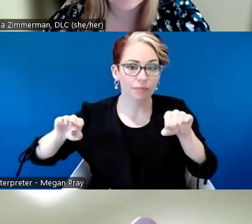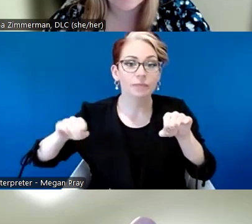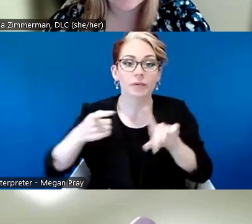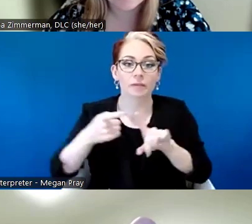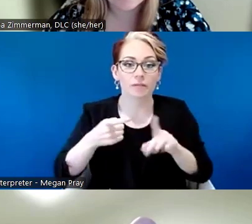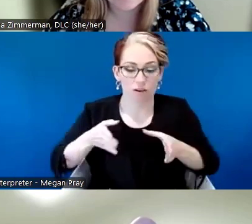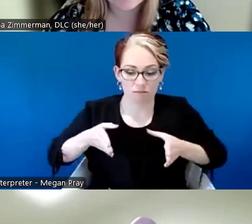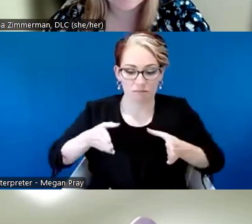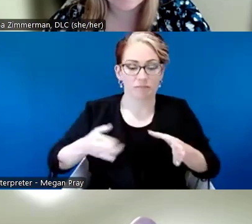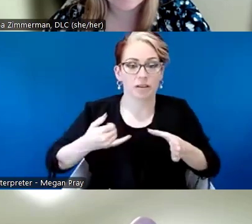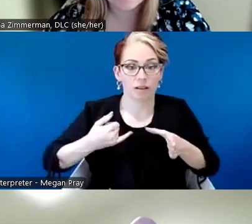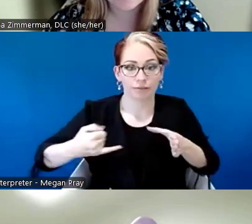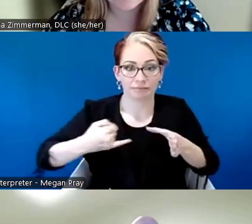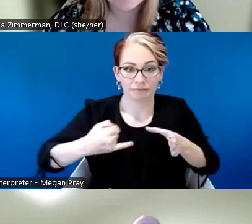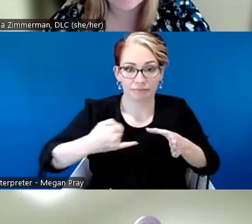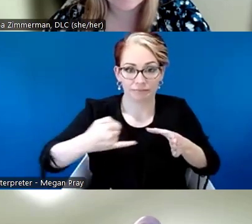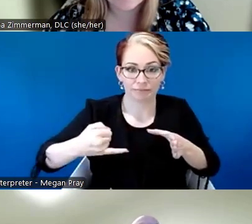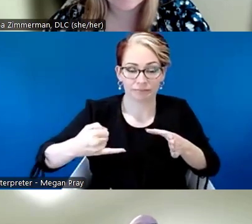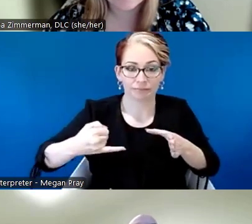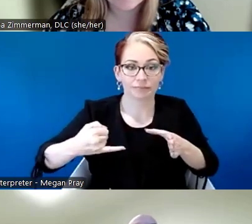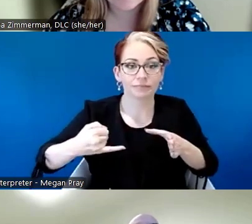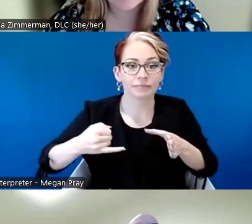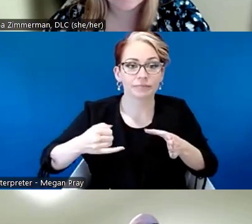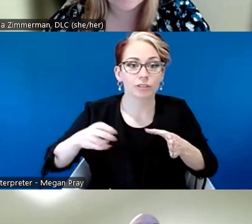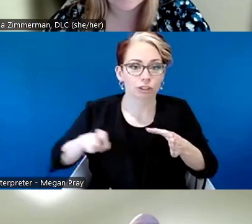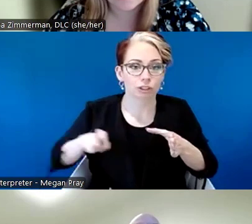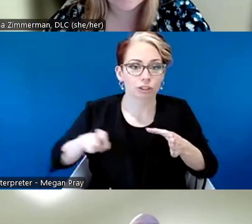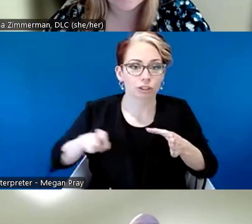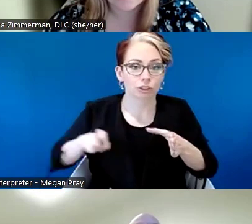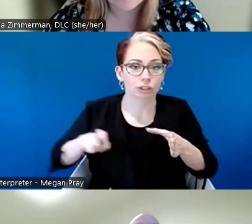access ramp up onto the sidewalk.